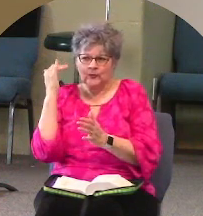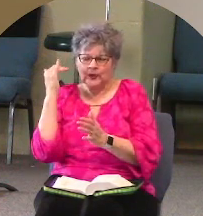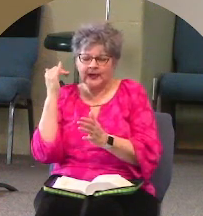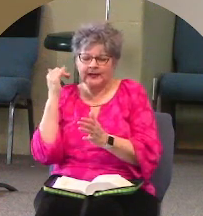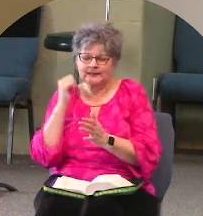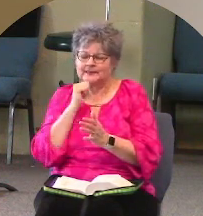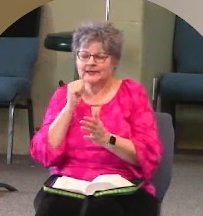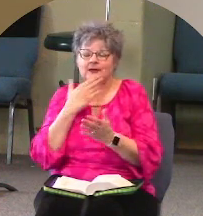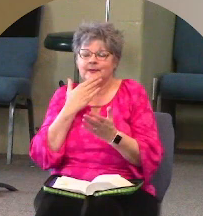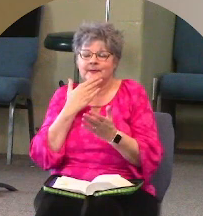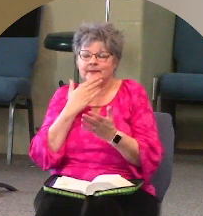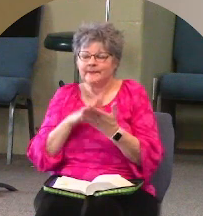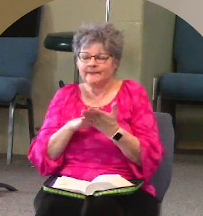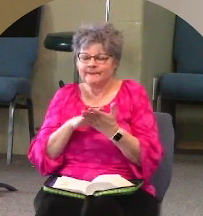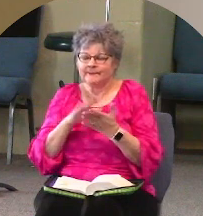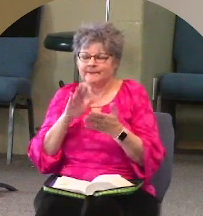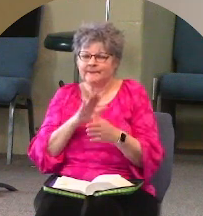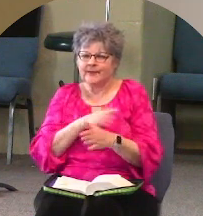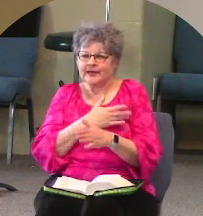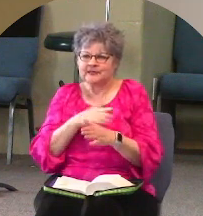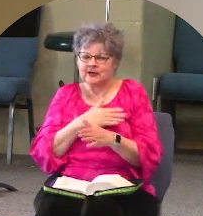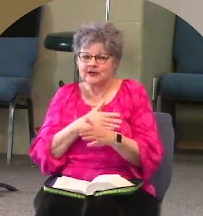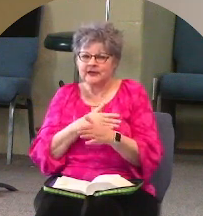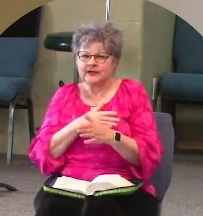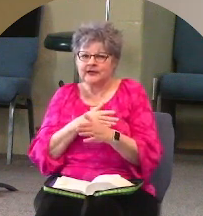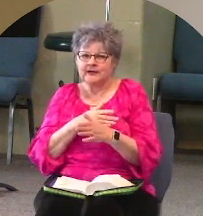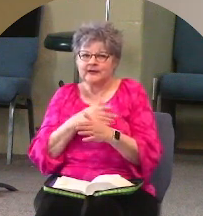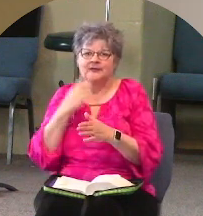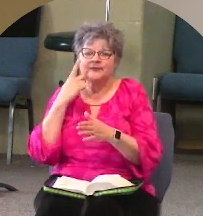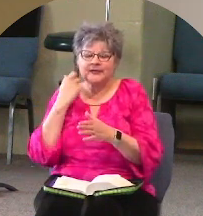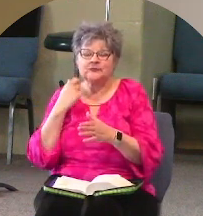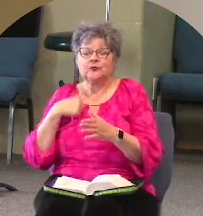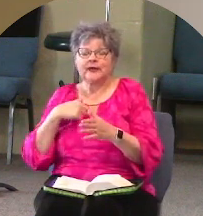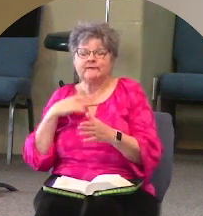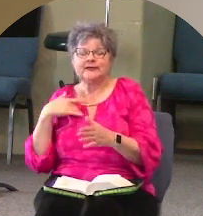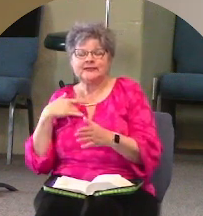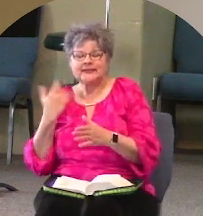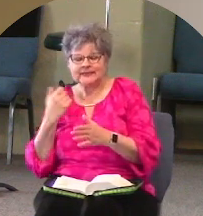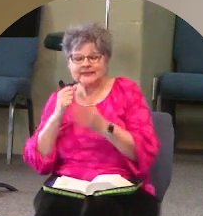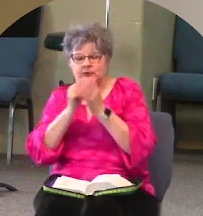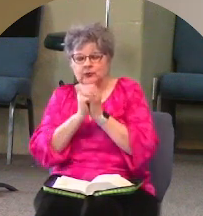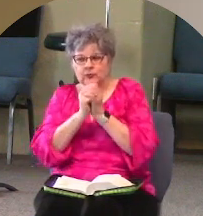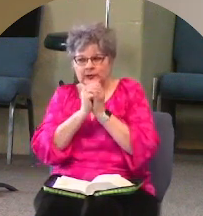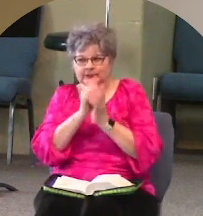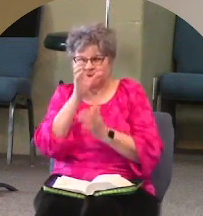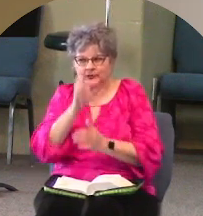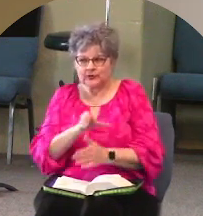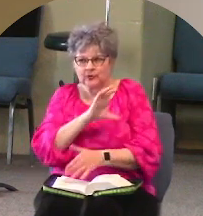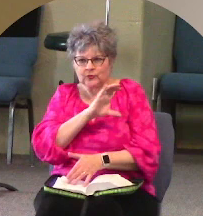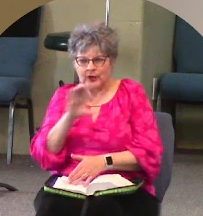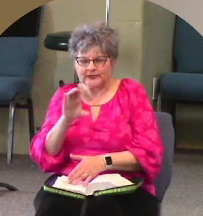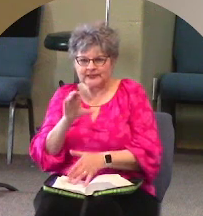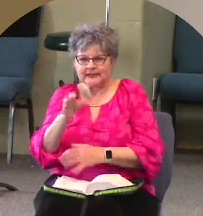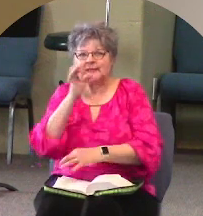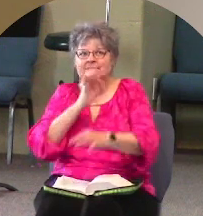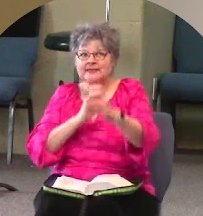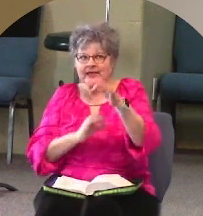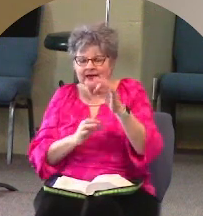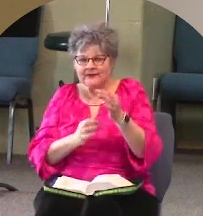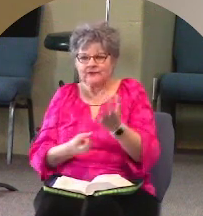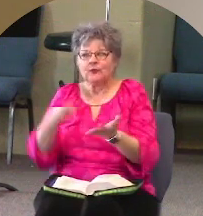It's a great song. It's because we have a tendency to worship the cross in lieu of the